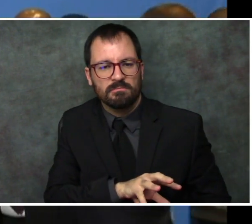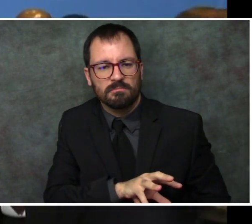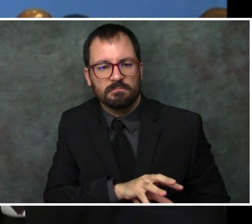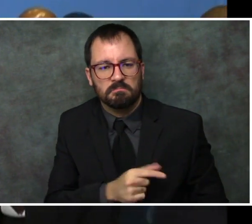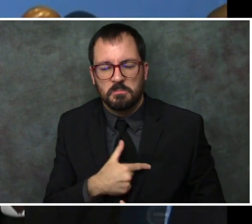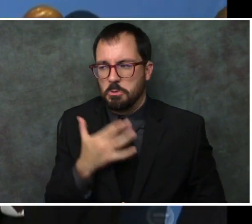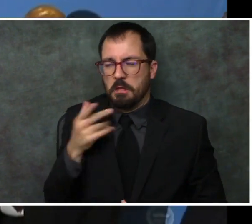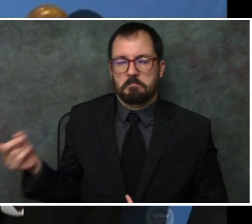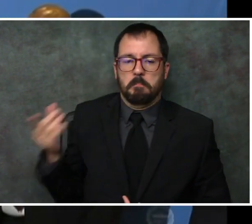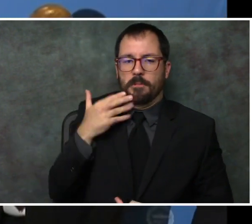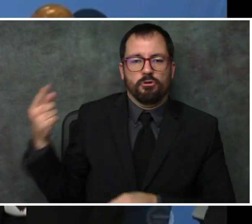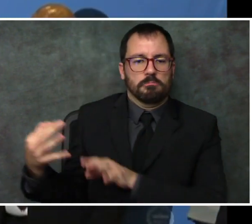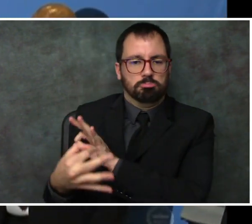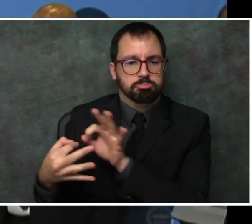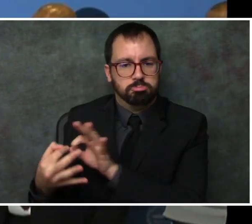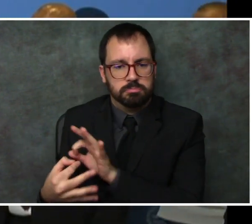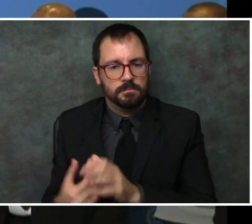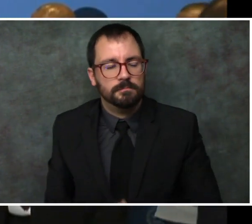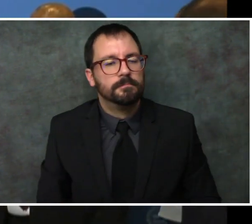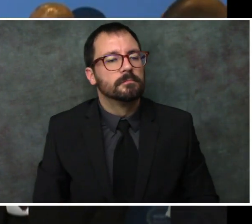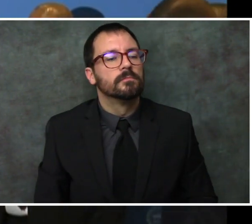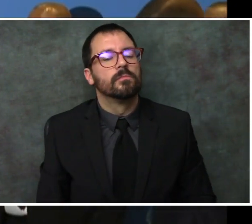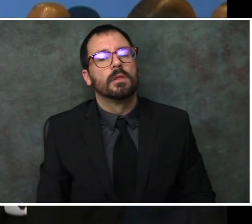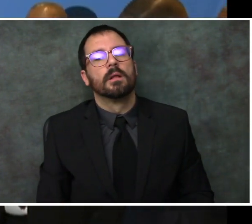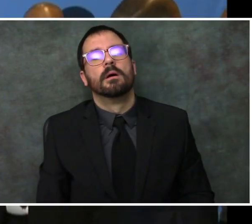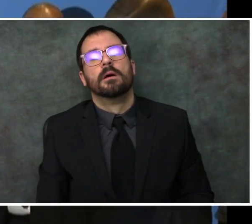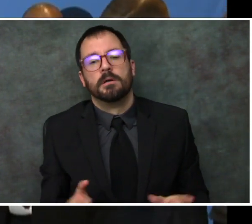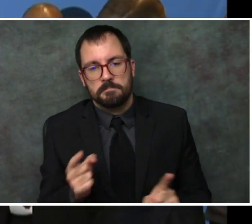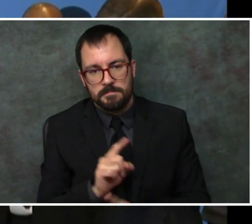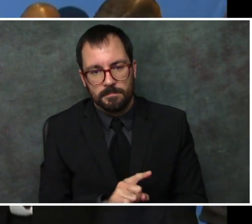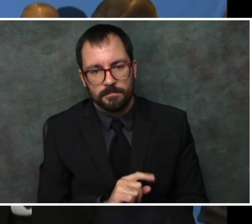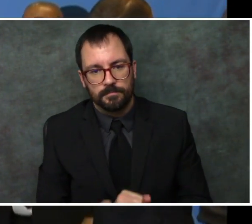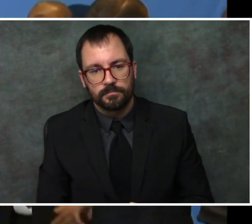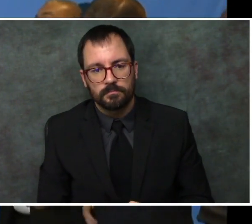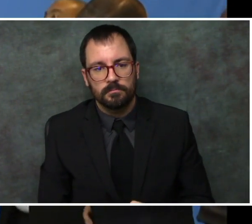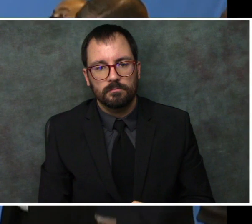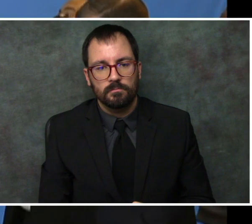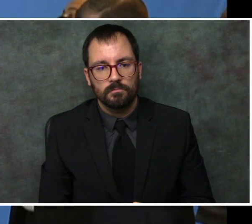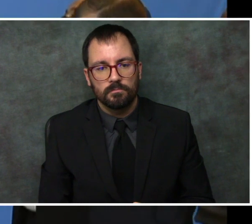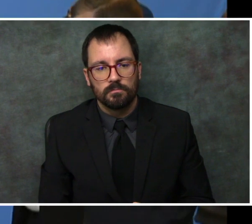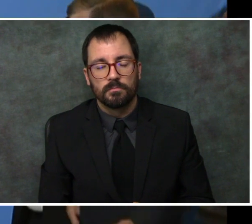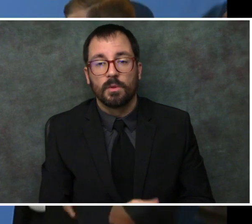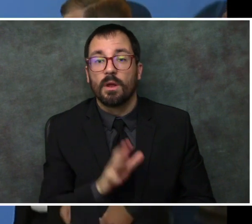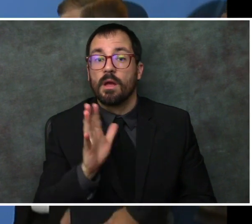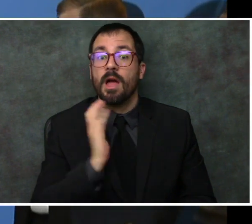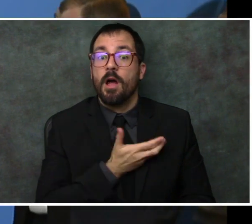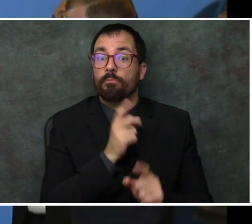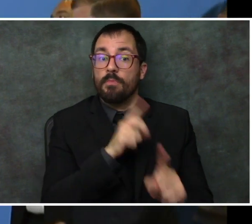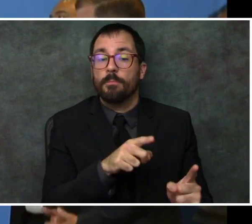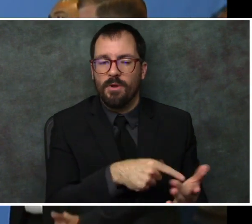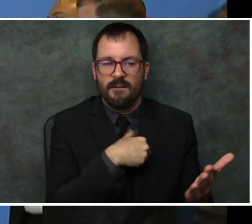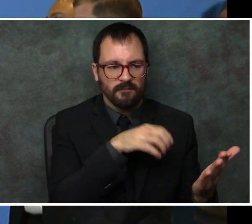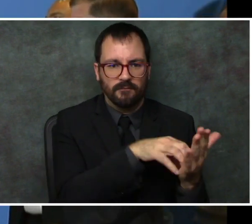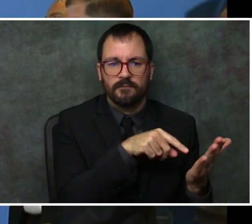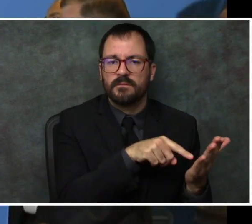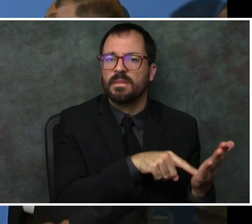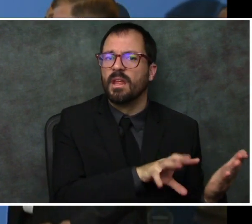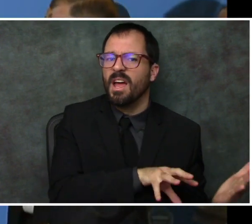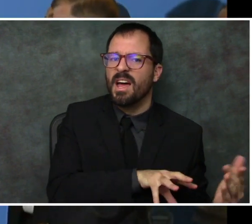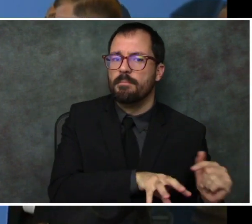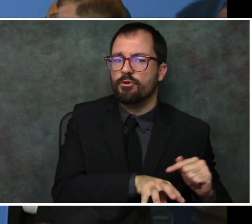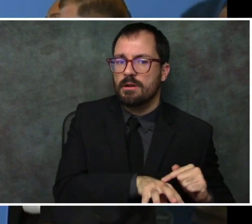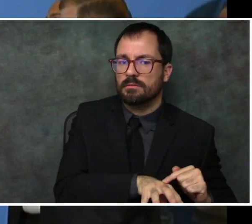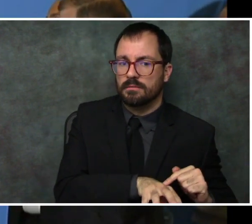So I would say that the body cam part of our report was in